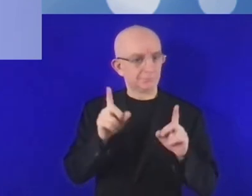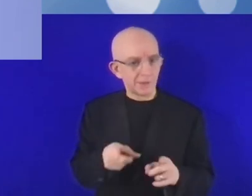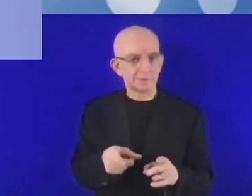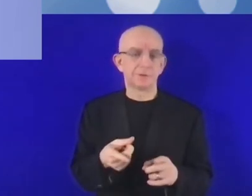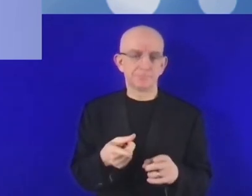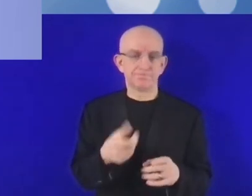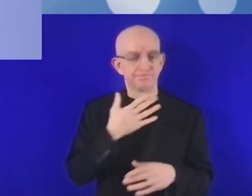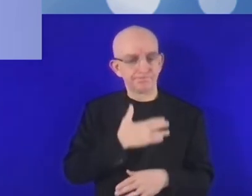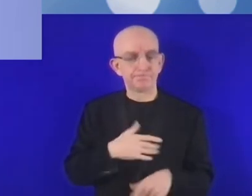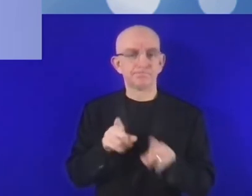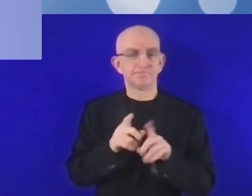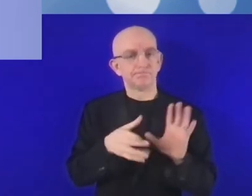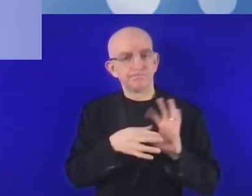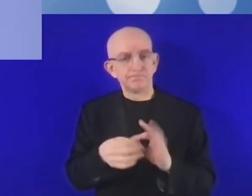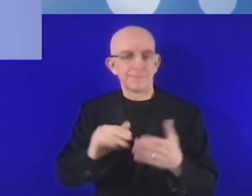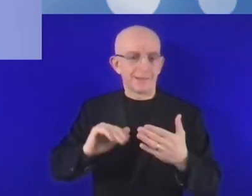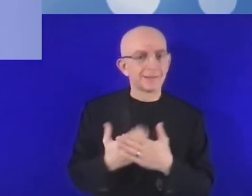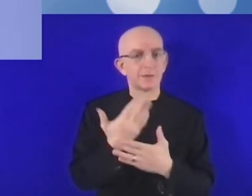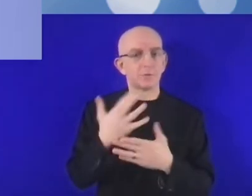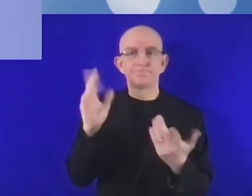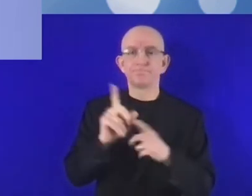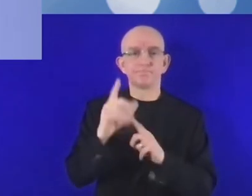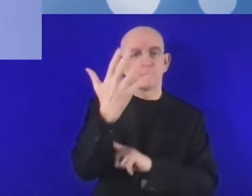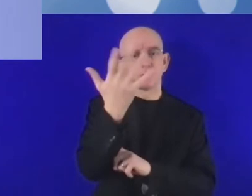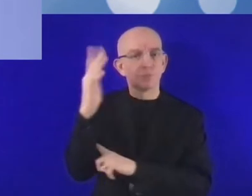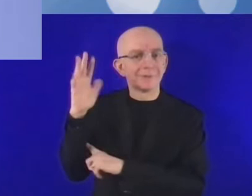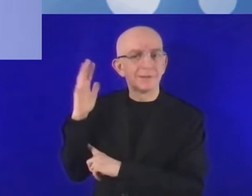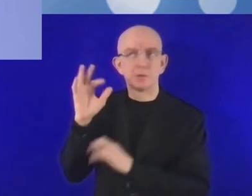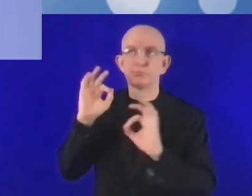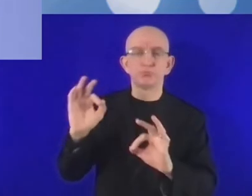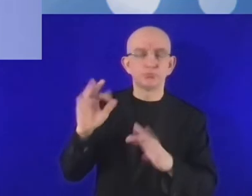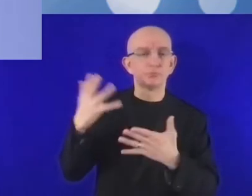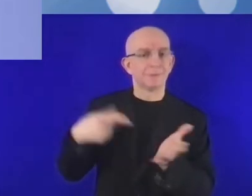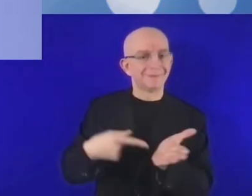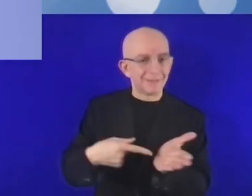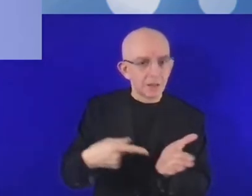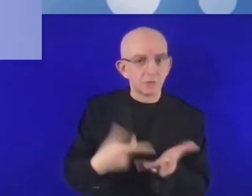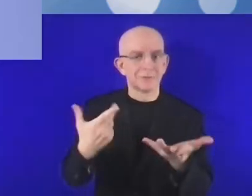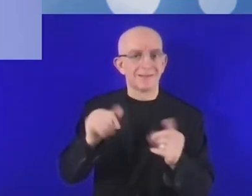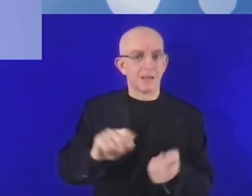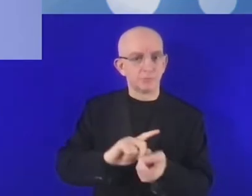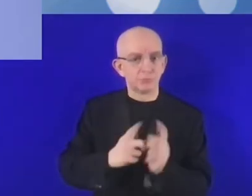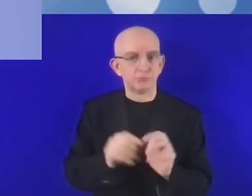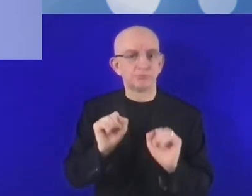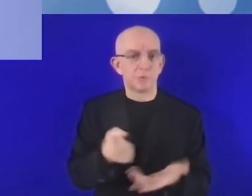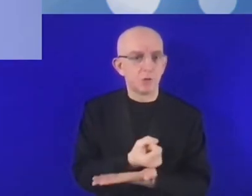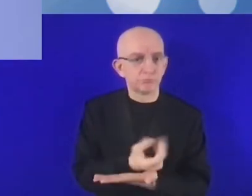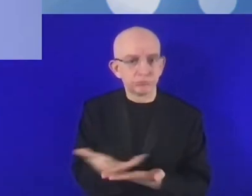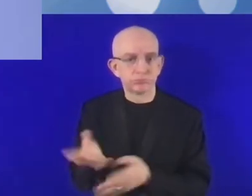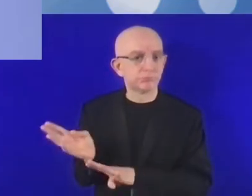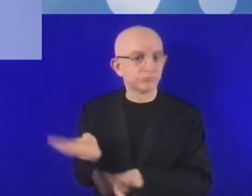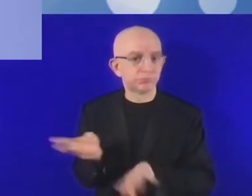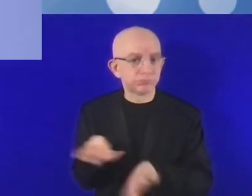years and decades but what we need for digital and green transformation we